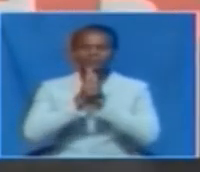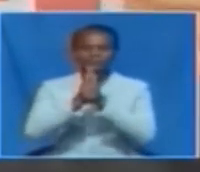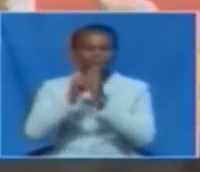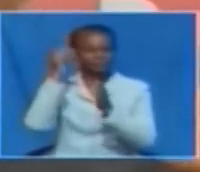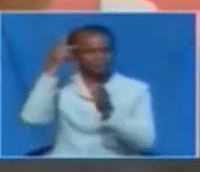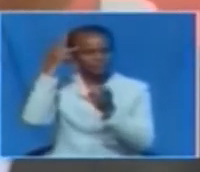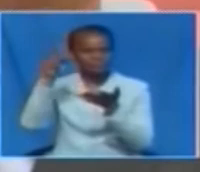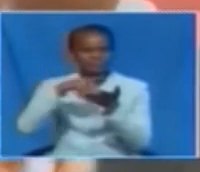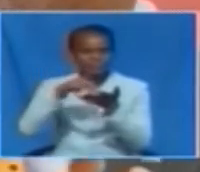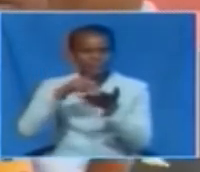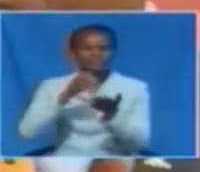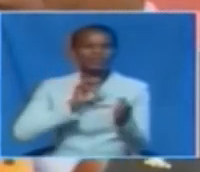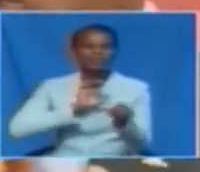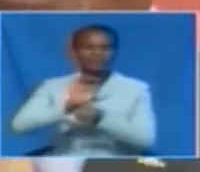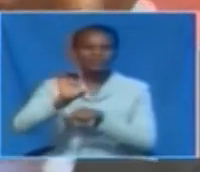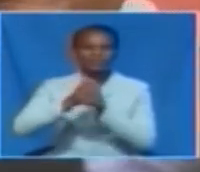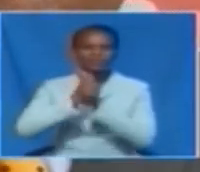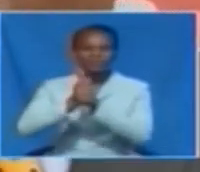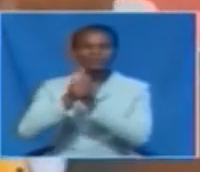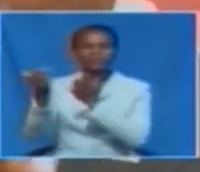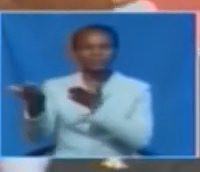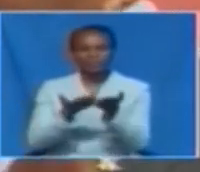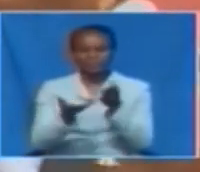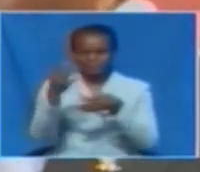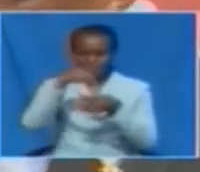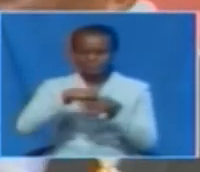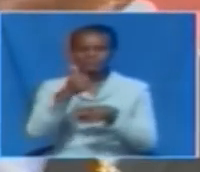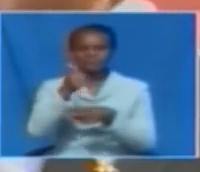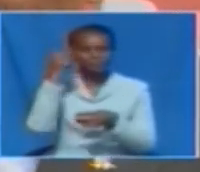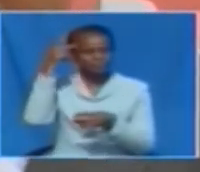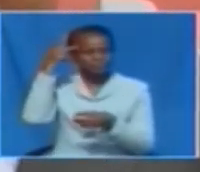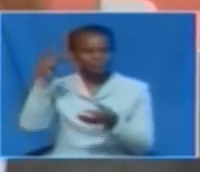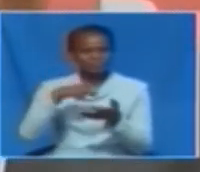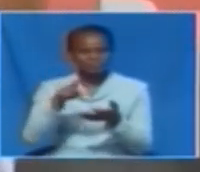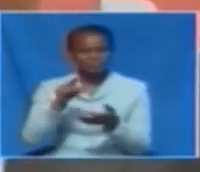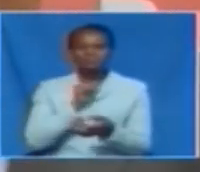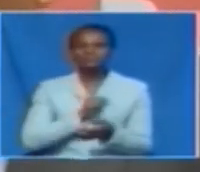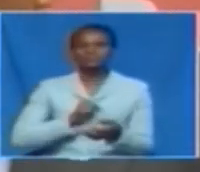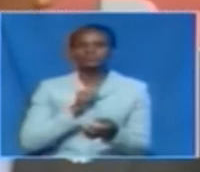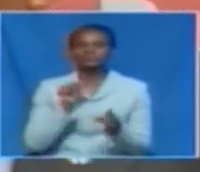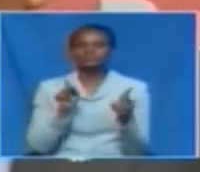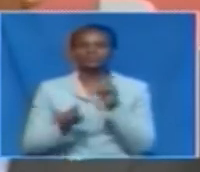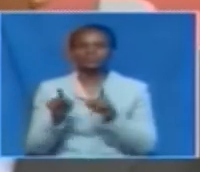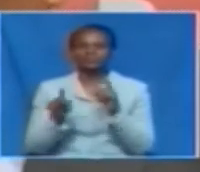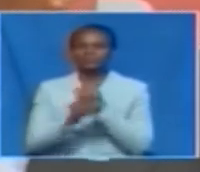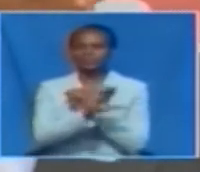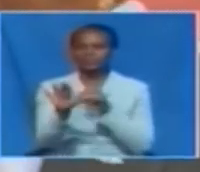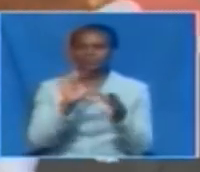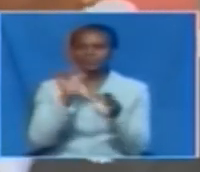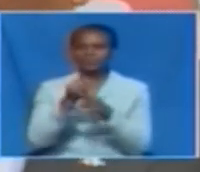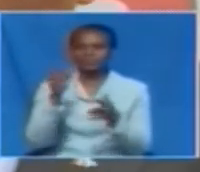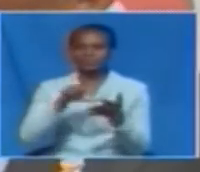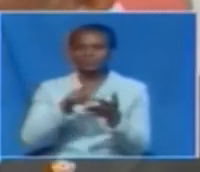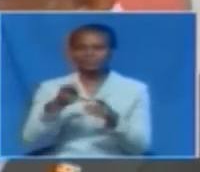political party forces their leadership to bring somebody else from another political party, the grassroots there of the party where he